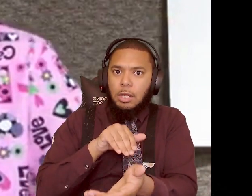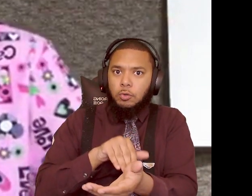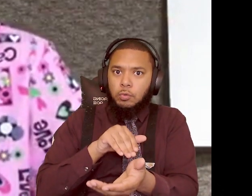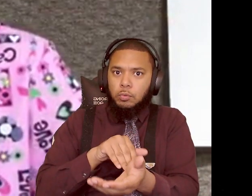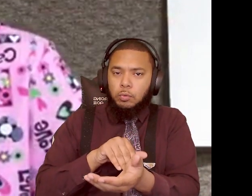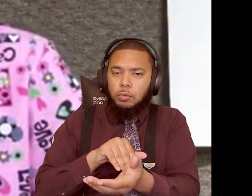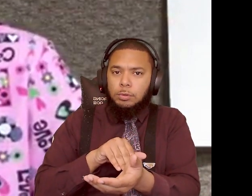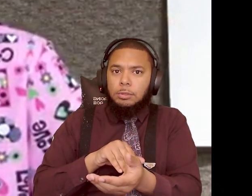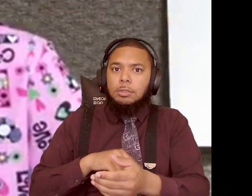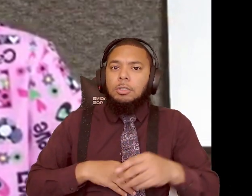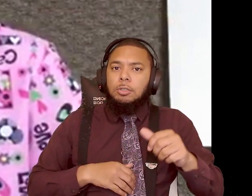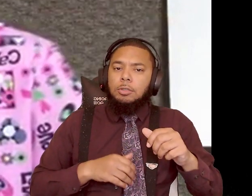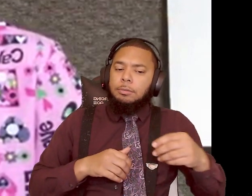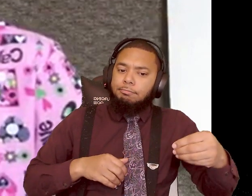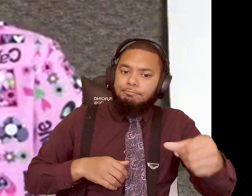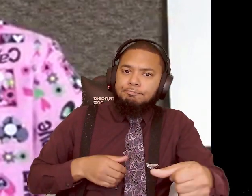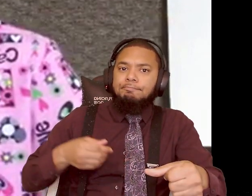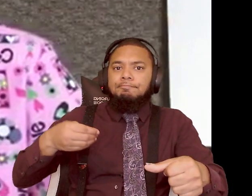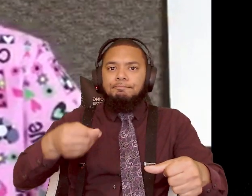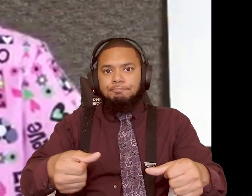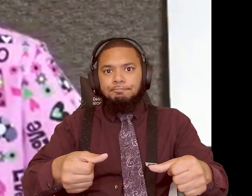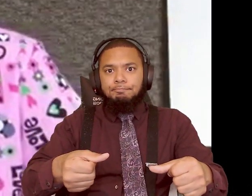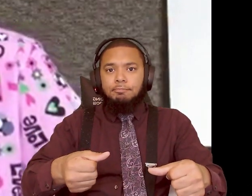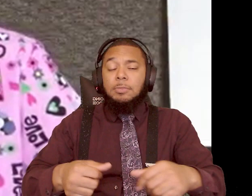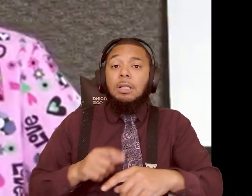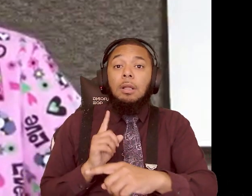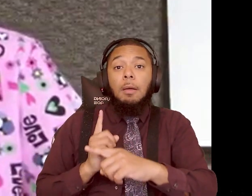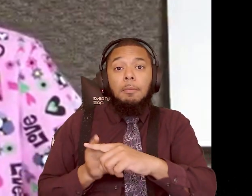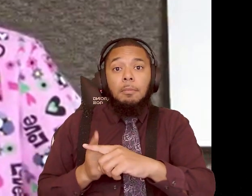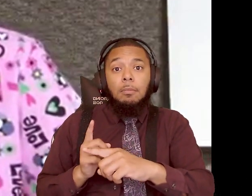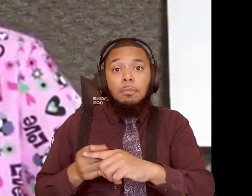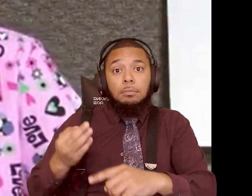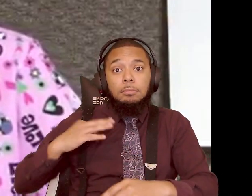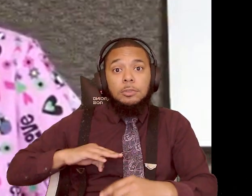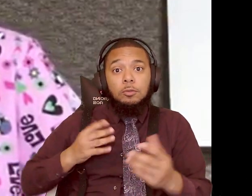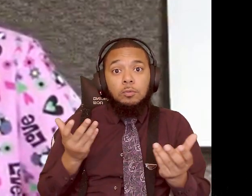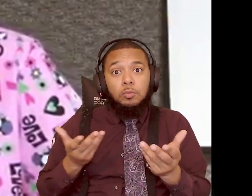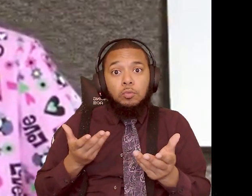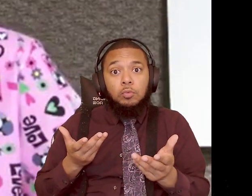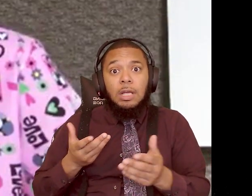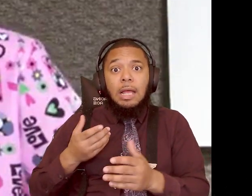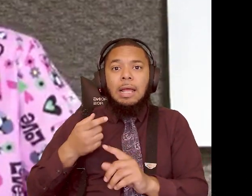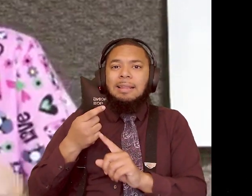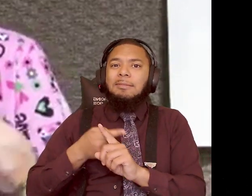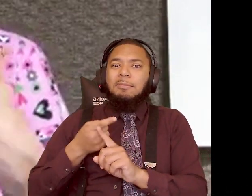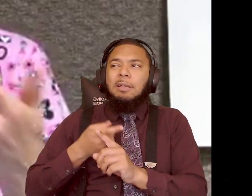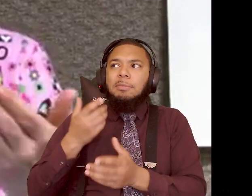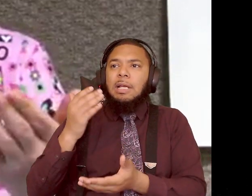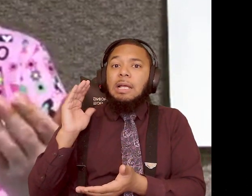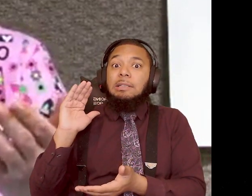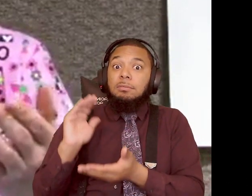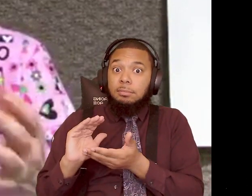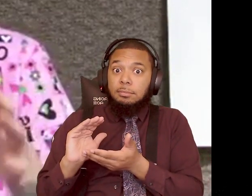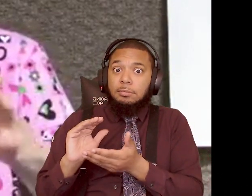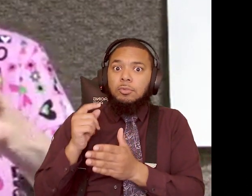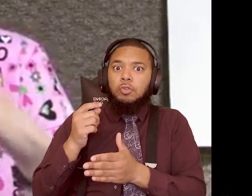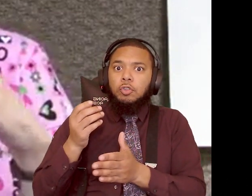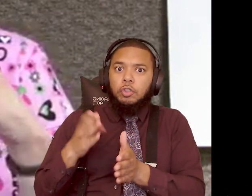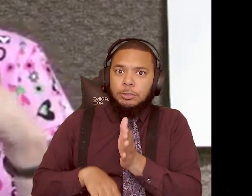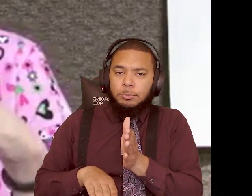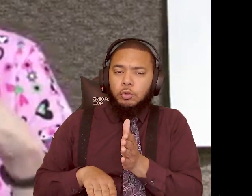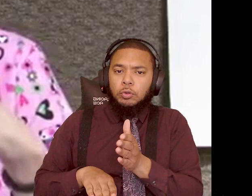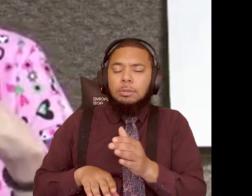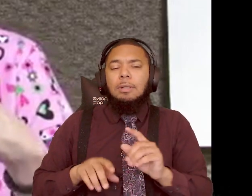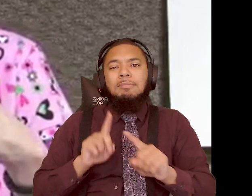of it. Now, the pro is that it's a little less expensive. The con is that you only